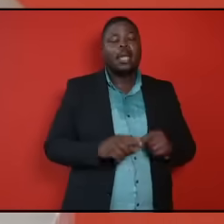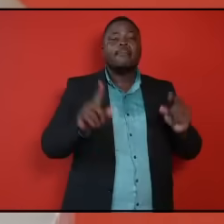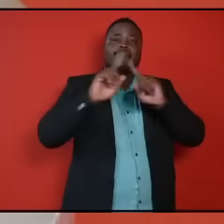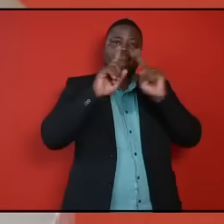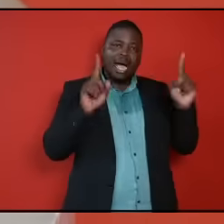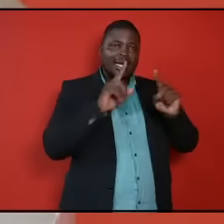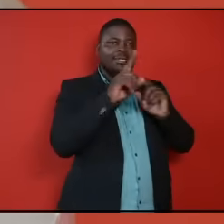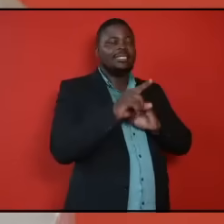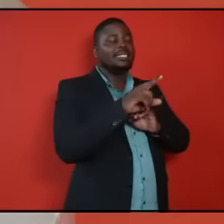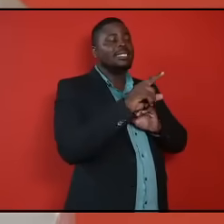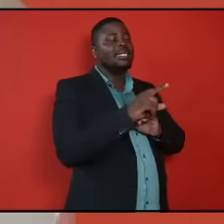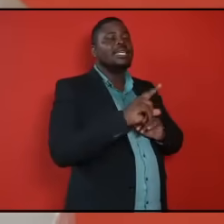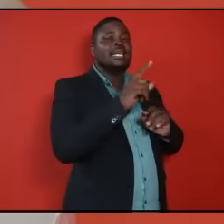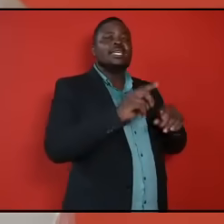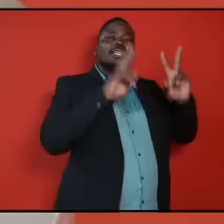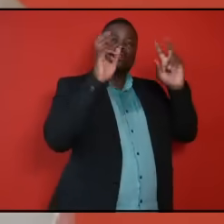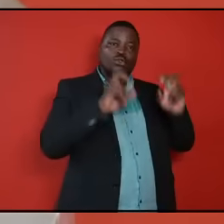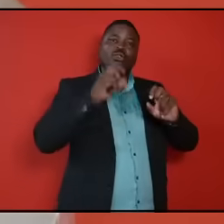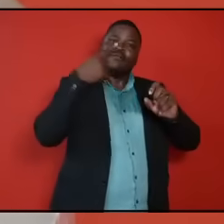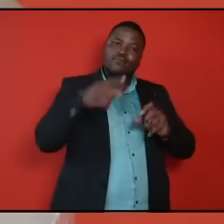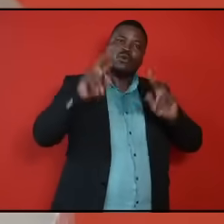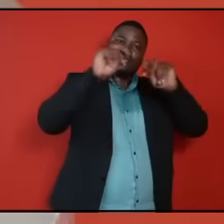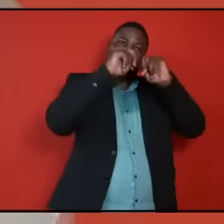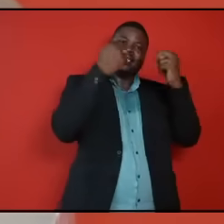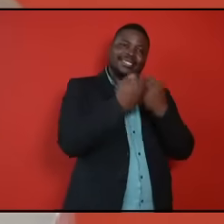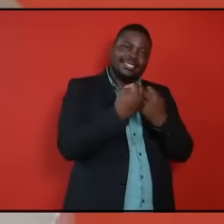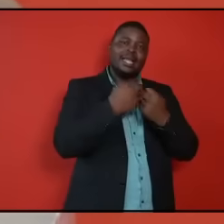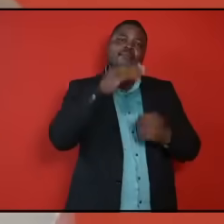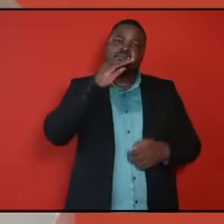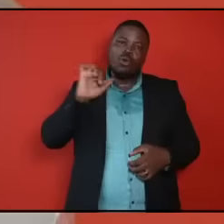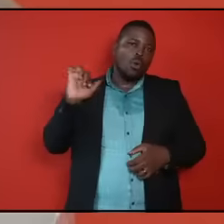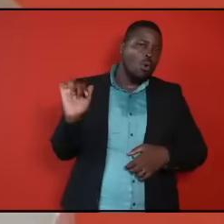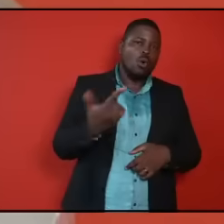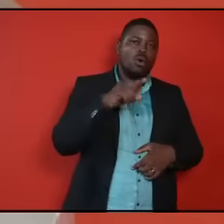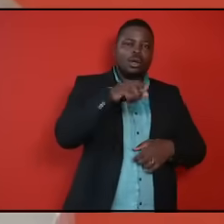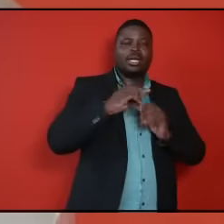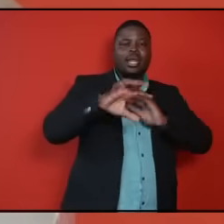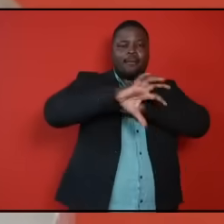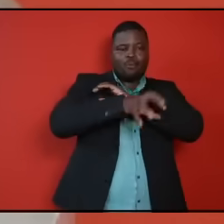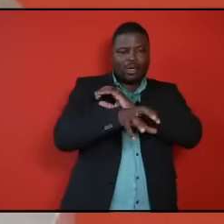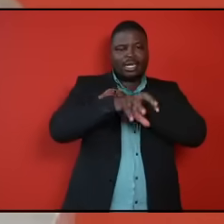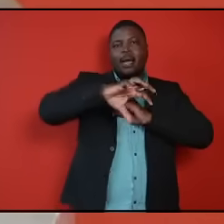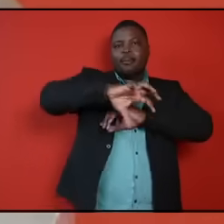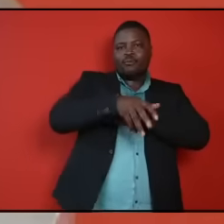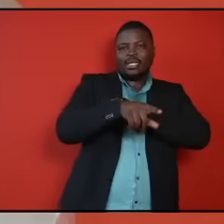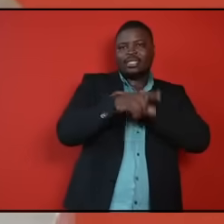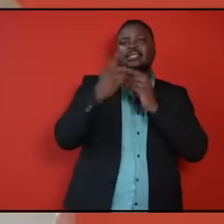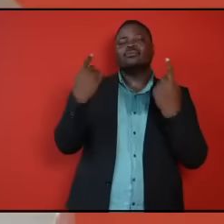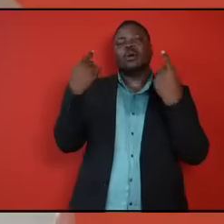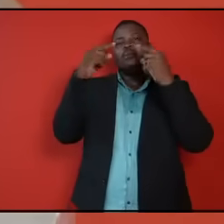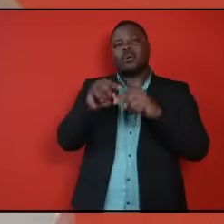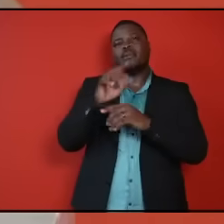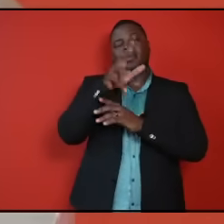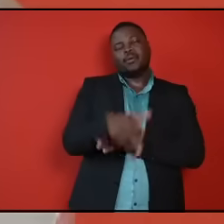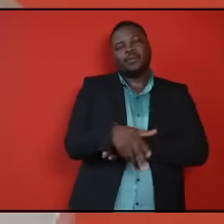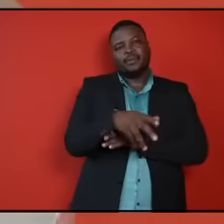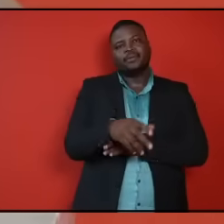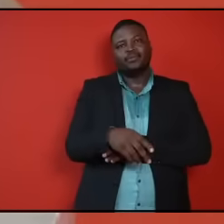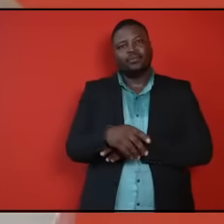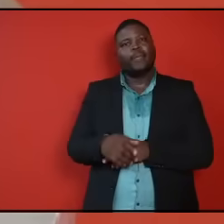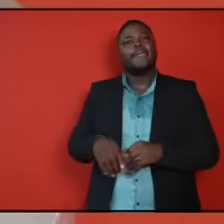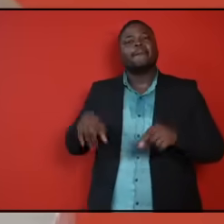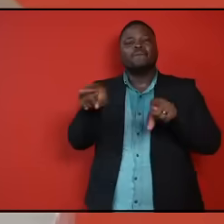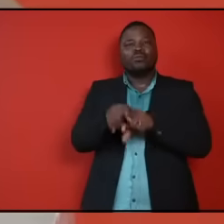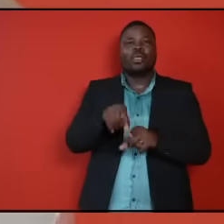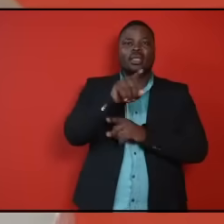accountable. It's an issue in Cape Town, in as much as an issue in Polokwane, in